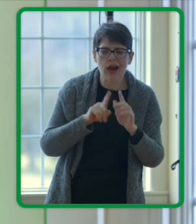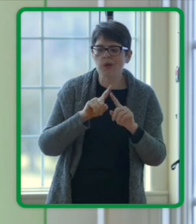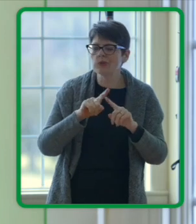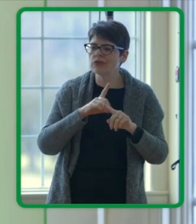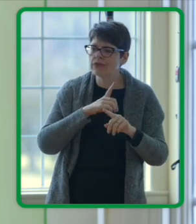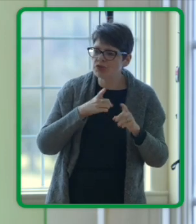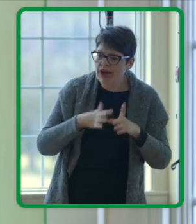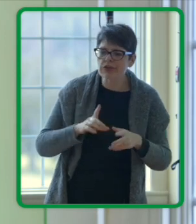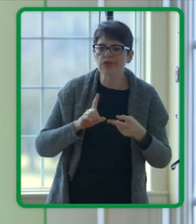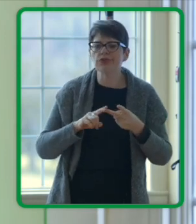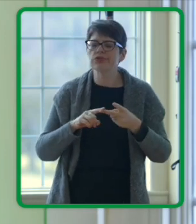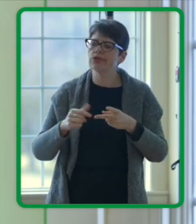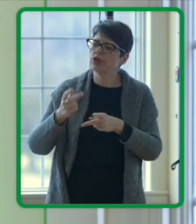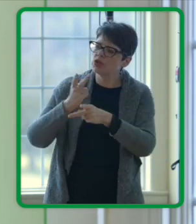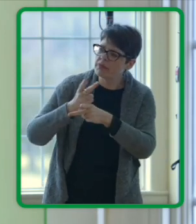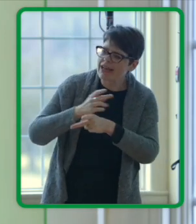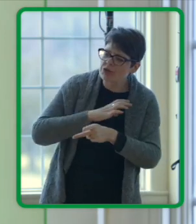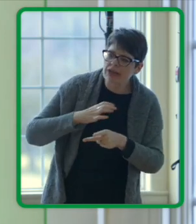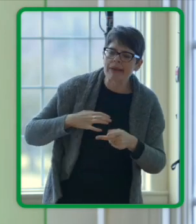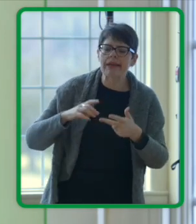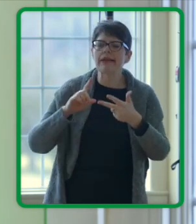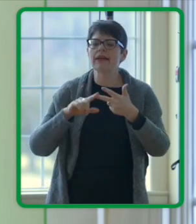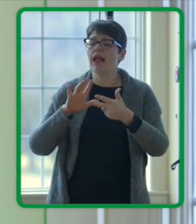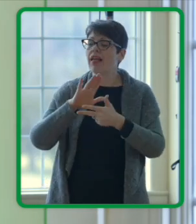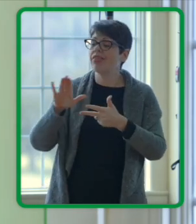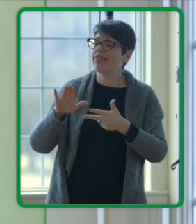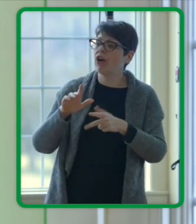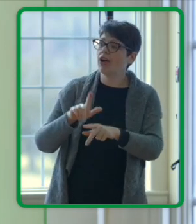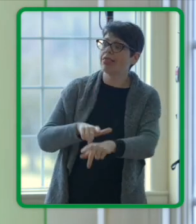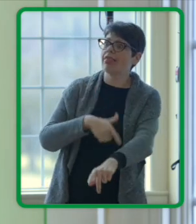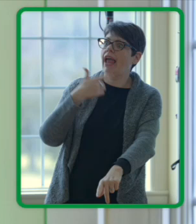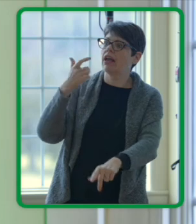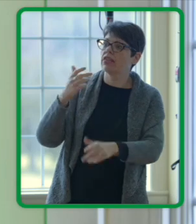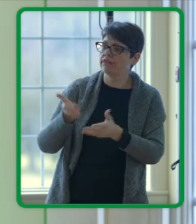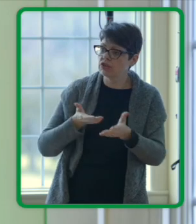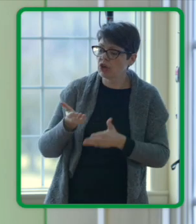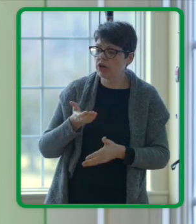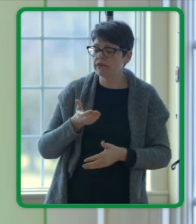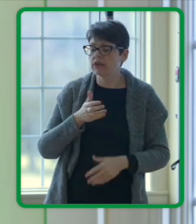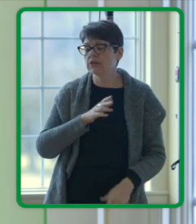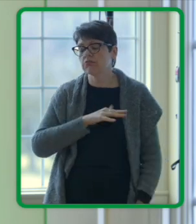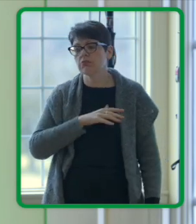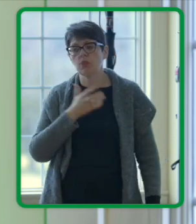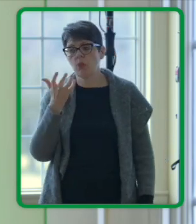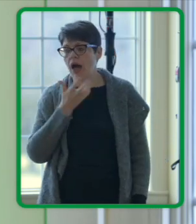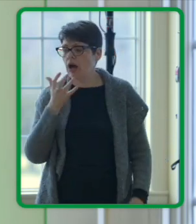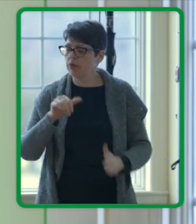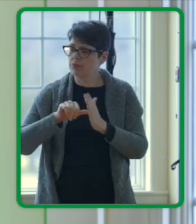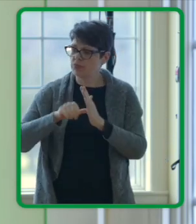supervisory committee and the length of service to the credit union. I was really in awe.